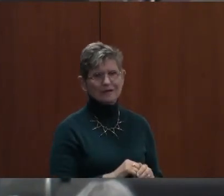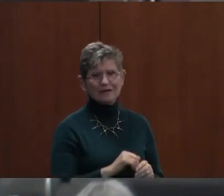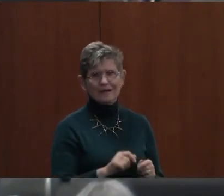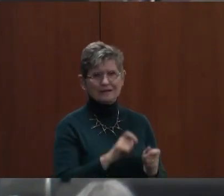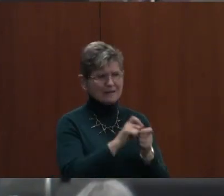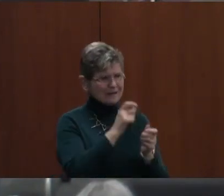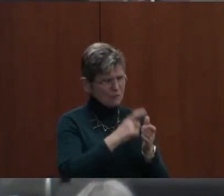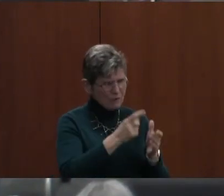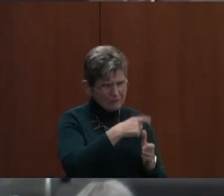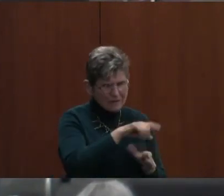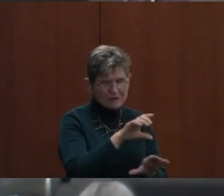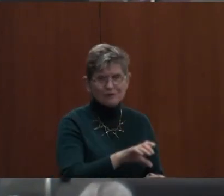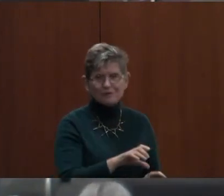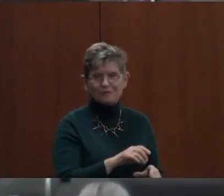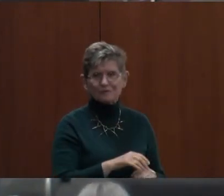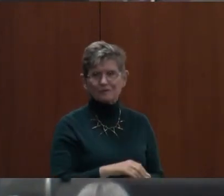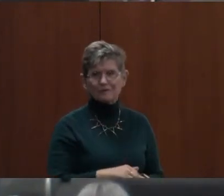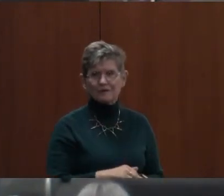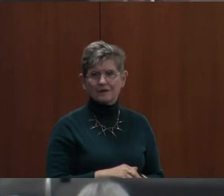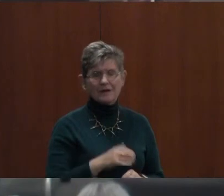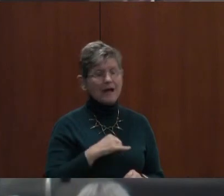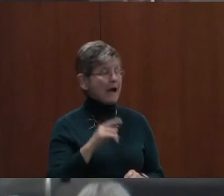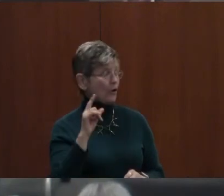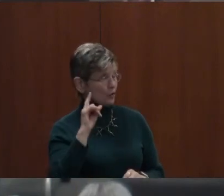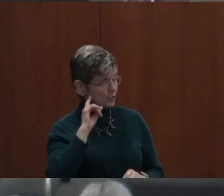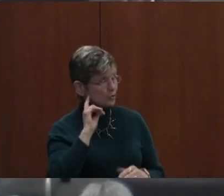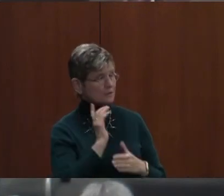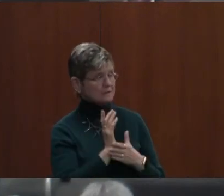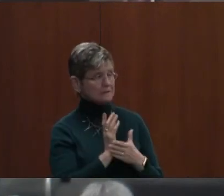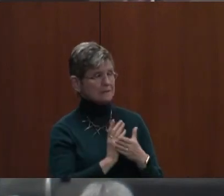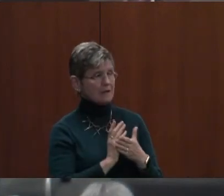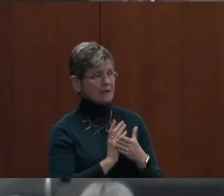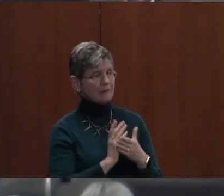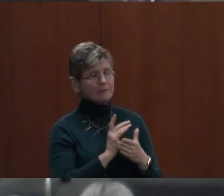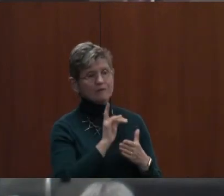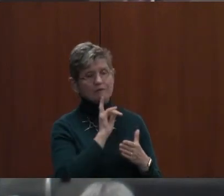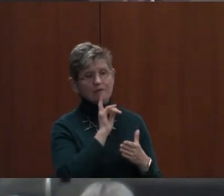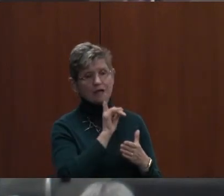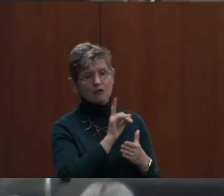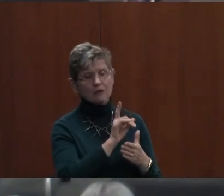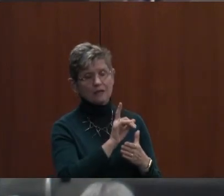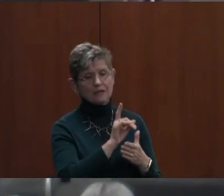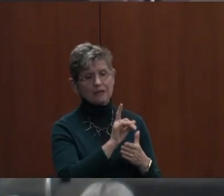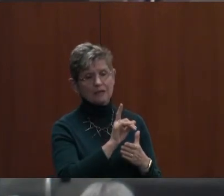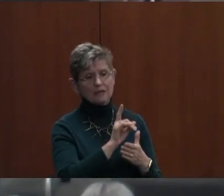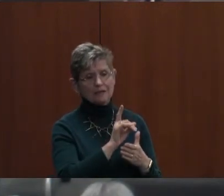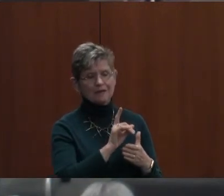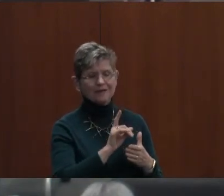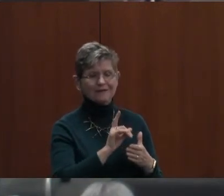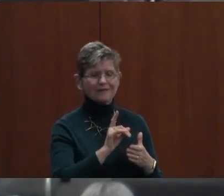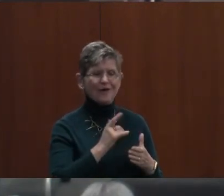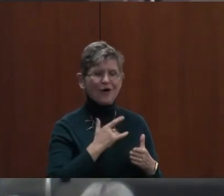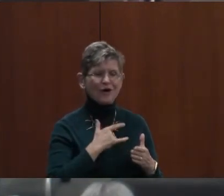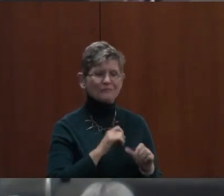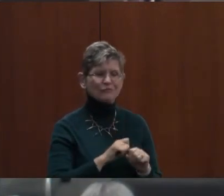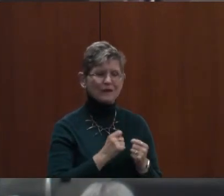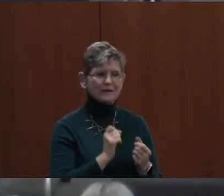exactly what they do. I heard some very, very heartbreaking